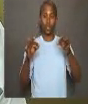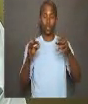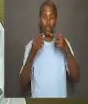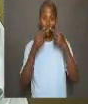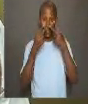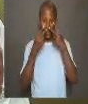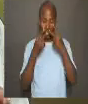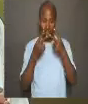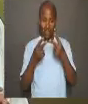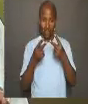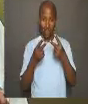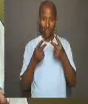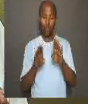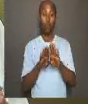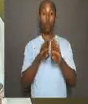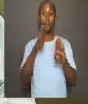ceases to be open.